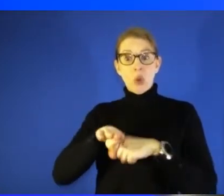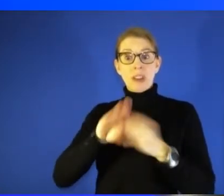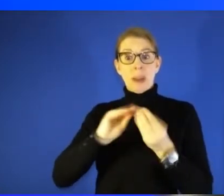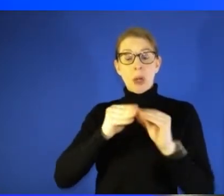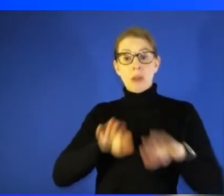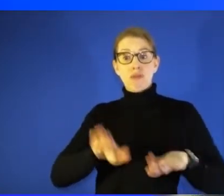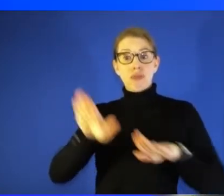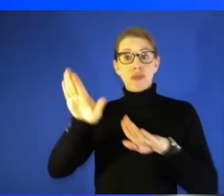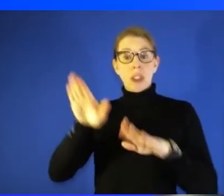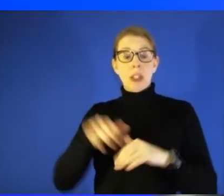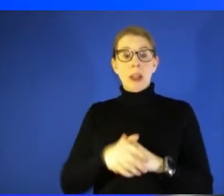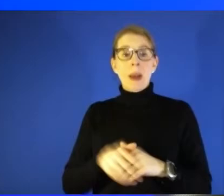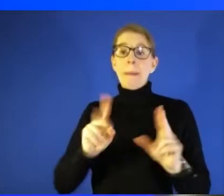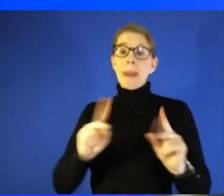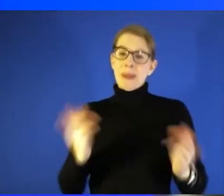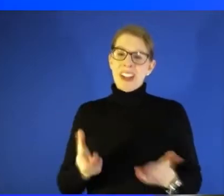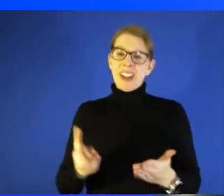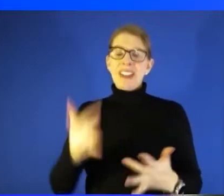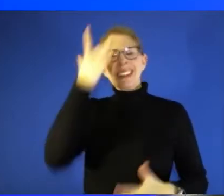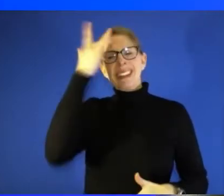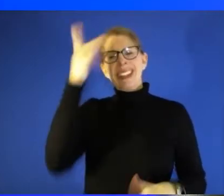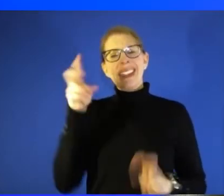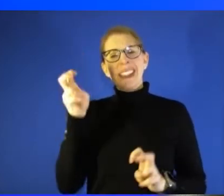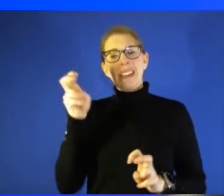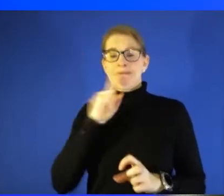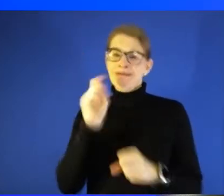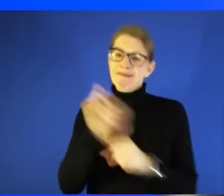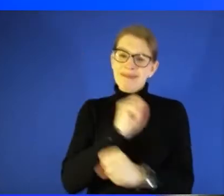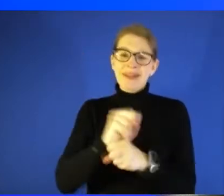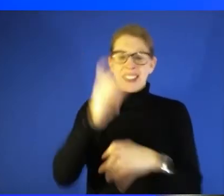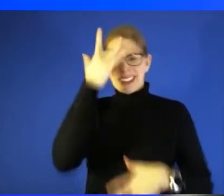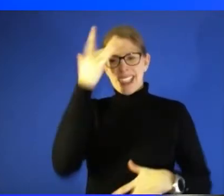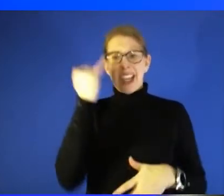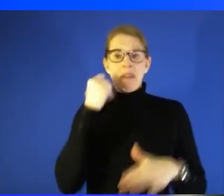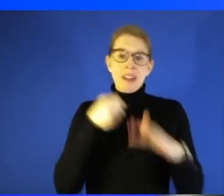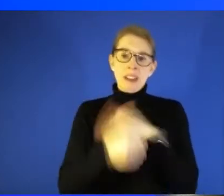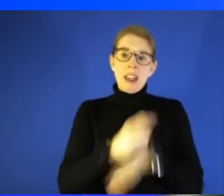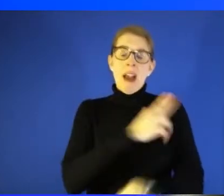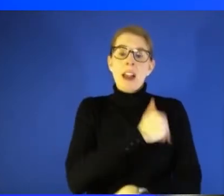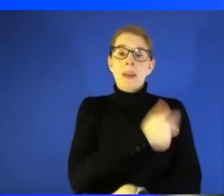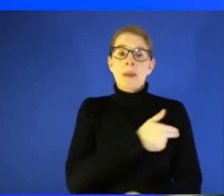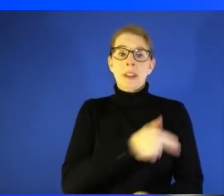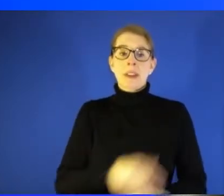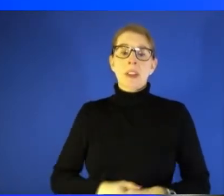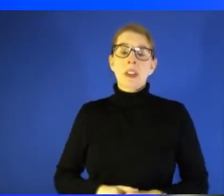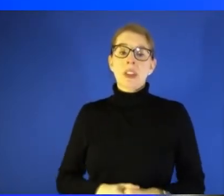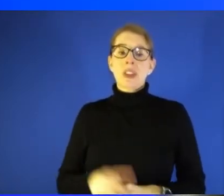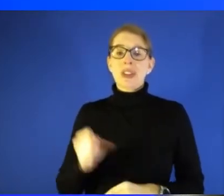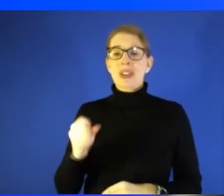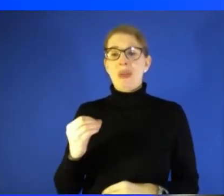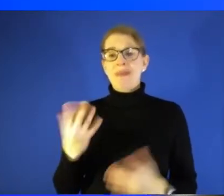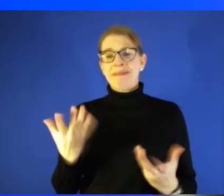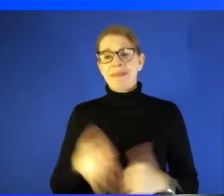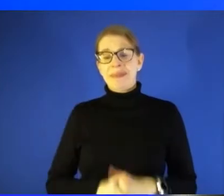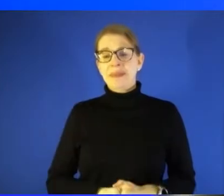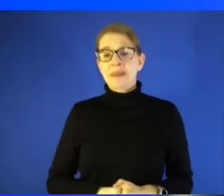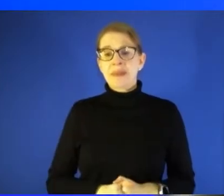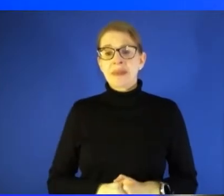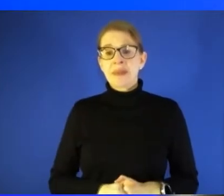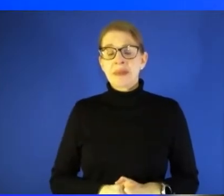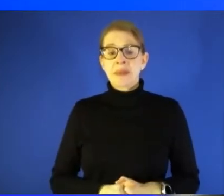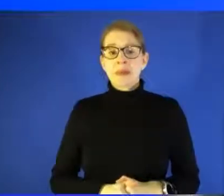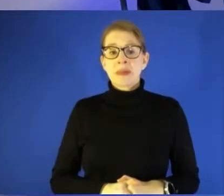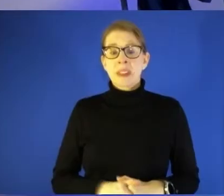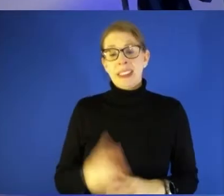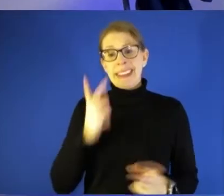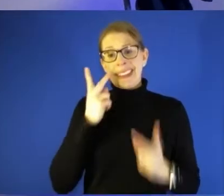here are sick. You have to be really sick to be in a hospital. And so the acuity is so much higher as well. So we see more deaths.